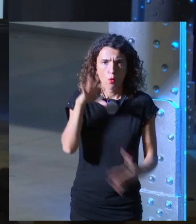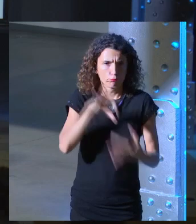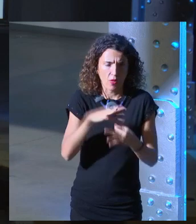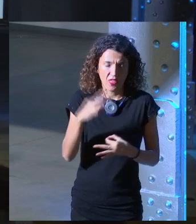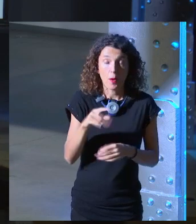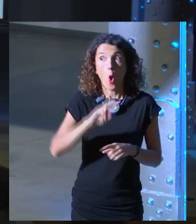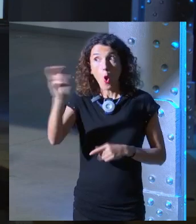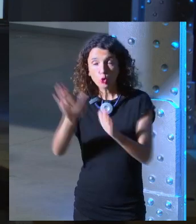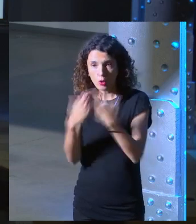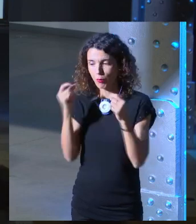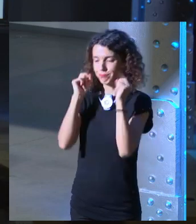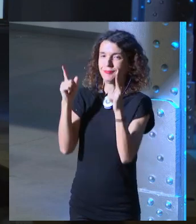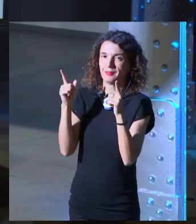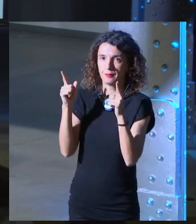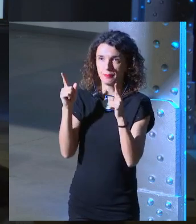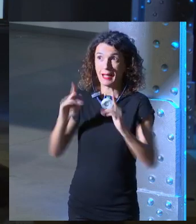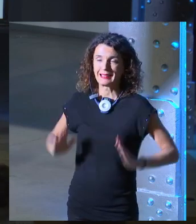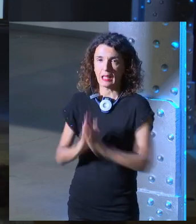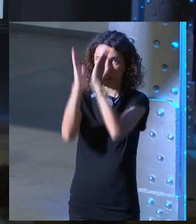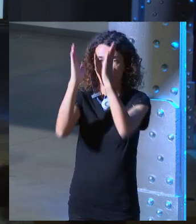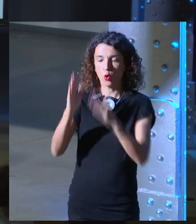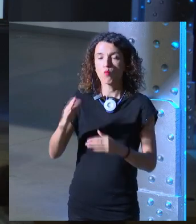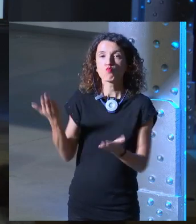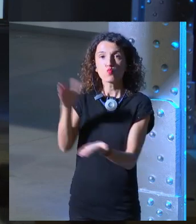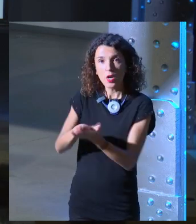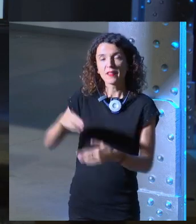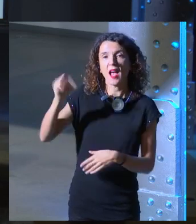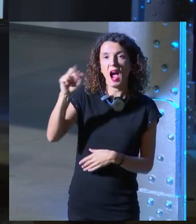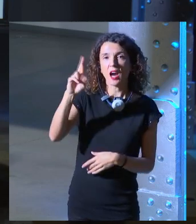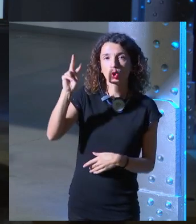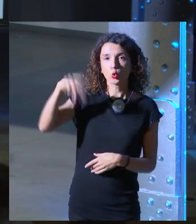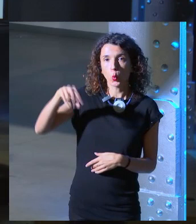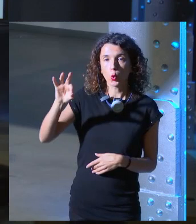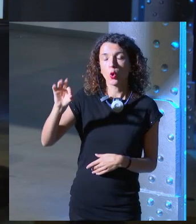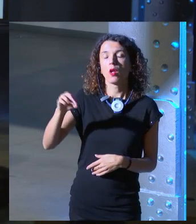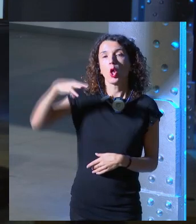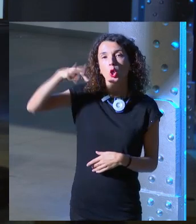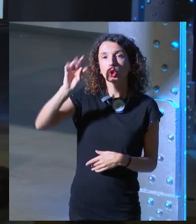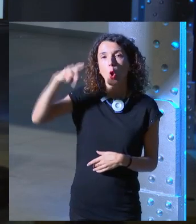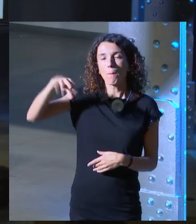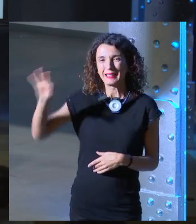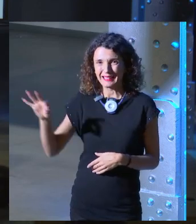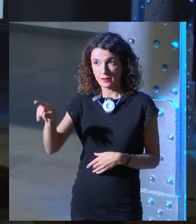restrictive walls, and she wrote a very holy book to her eyes, The Death of